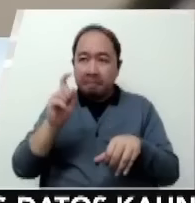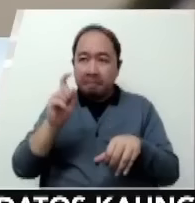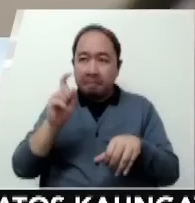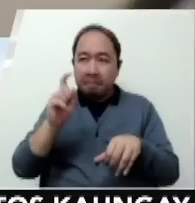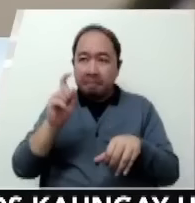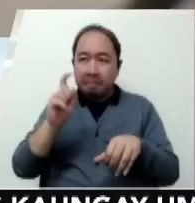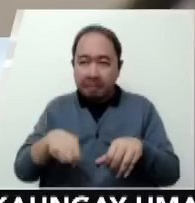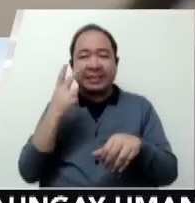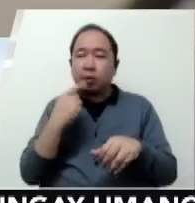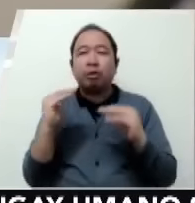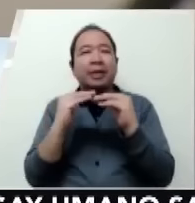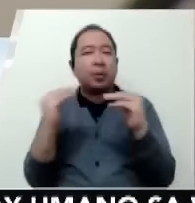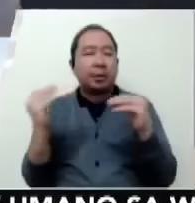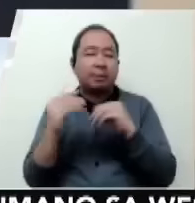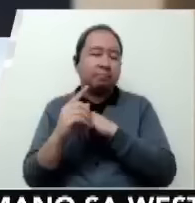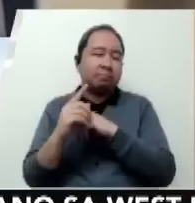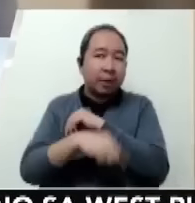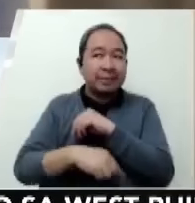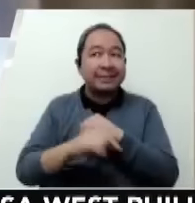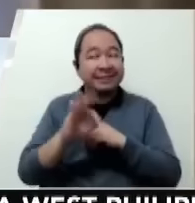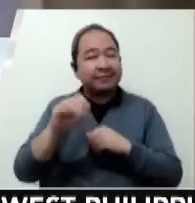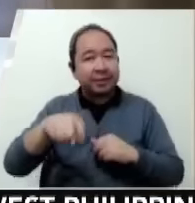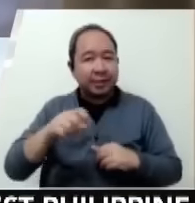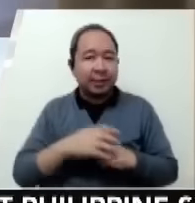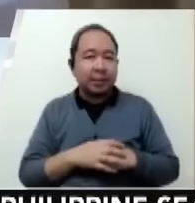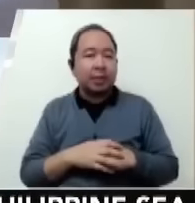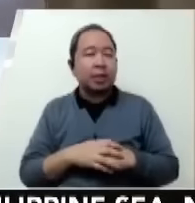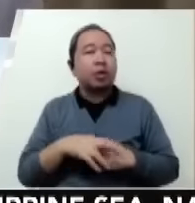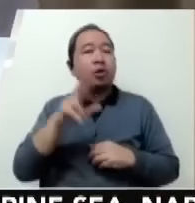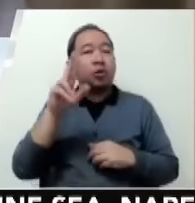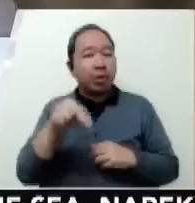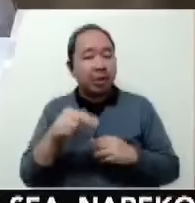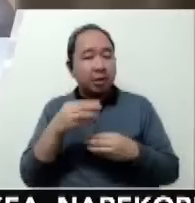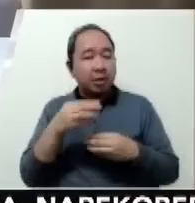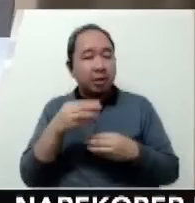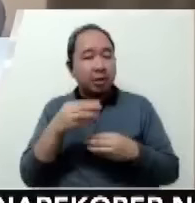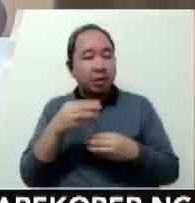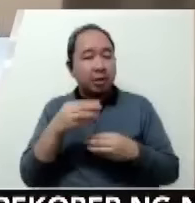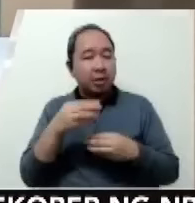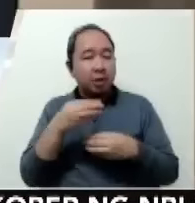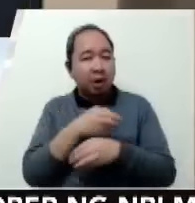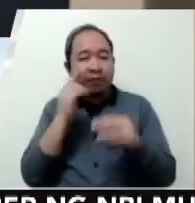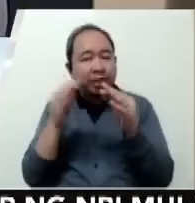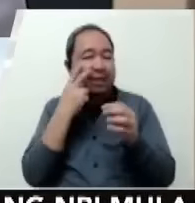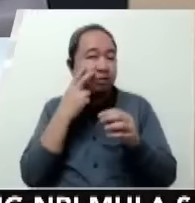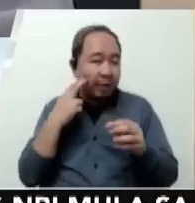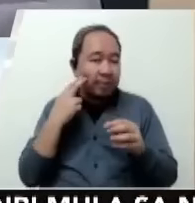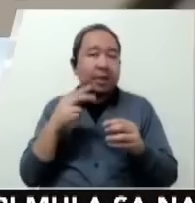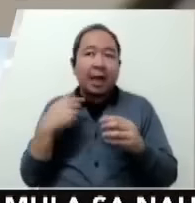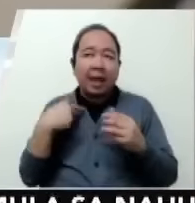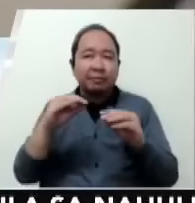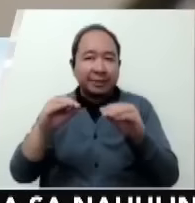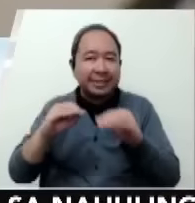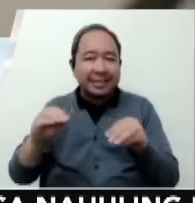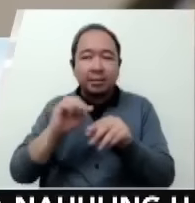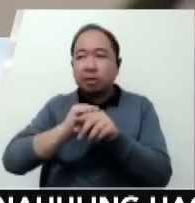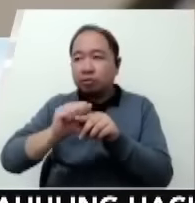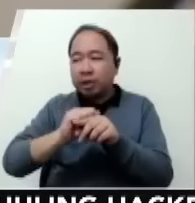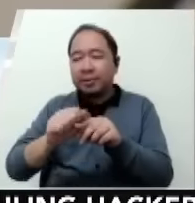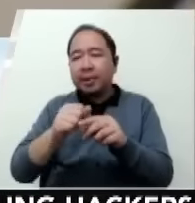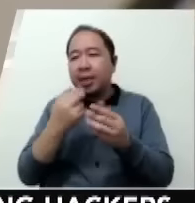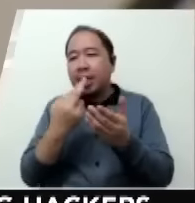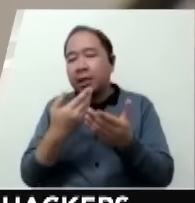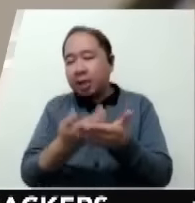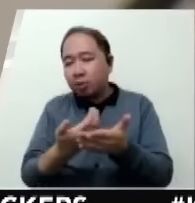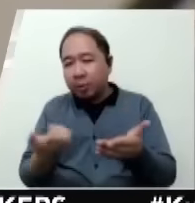Susuporta naman ang United Nations Office on Drugs and Crime sa pamamagitan ng gamit, kasanayan at teknolohiya. This project is